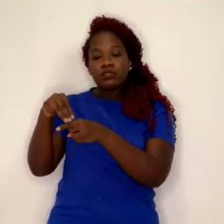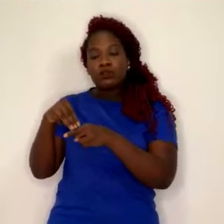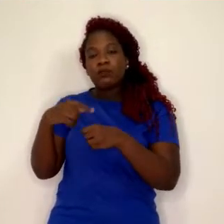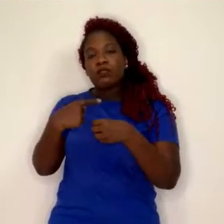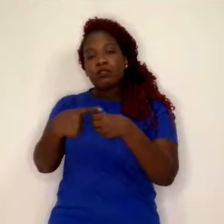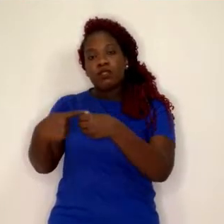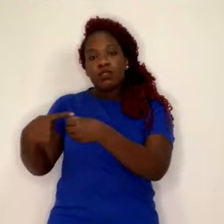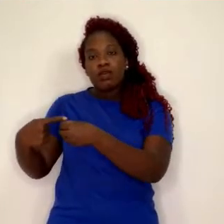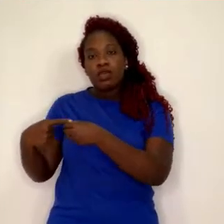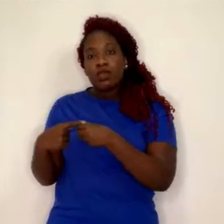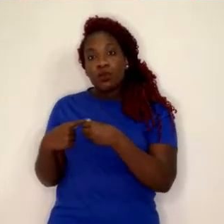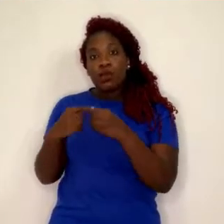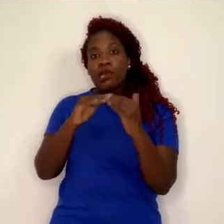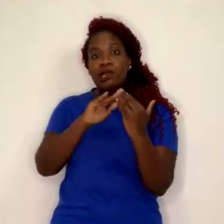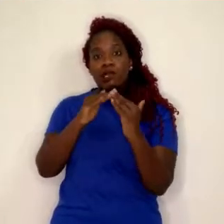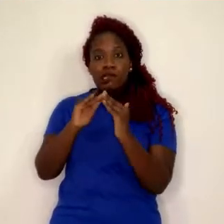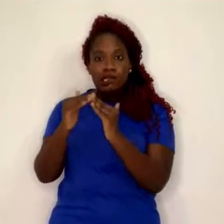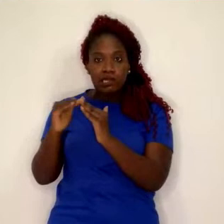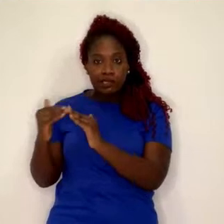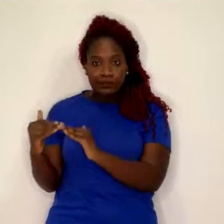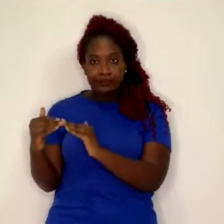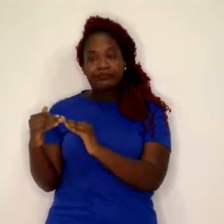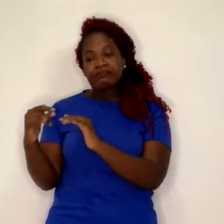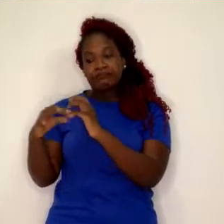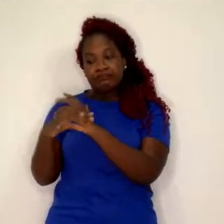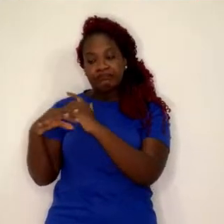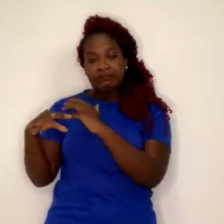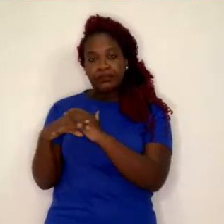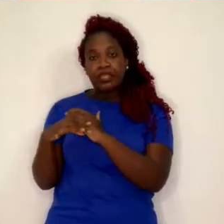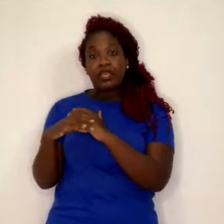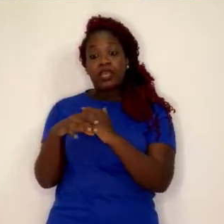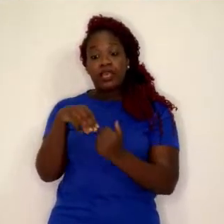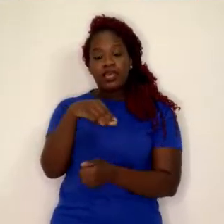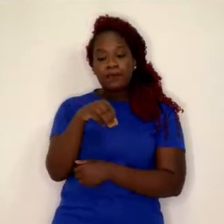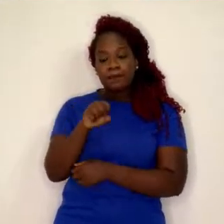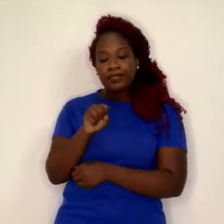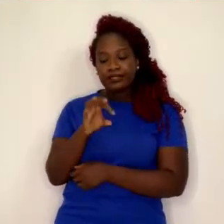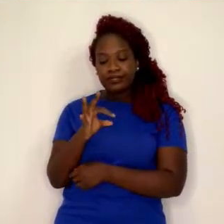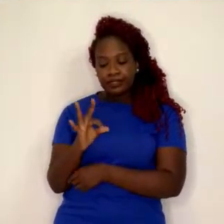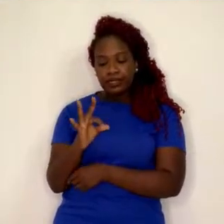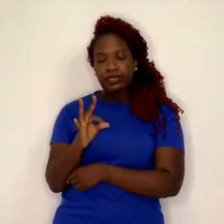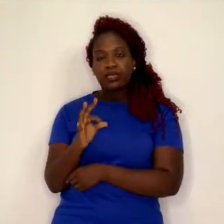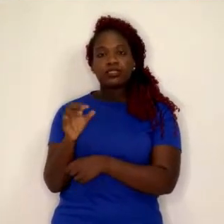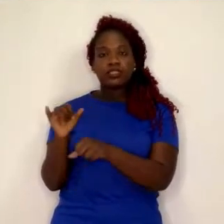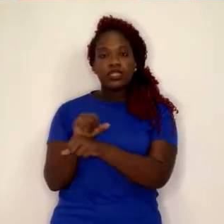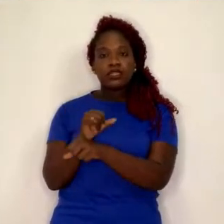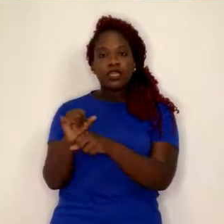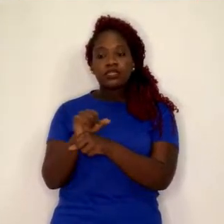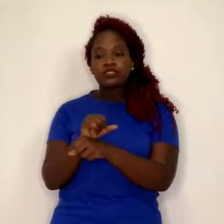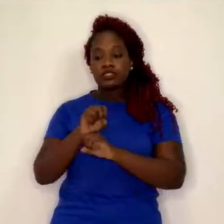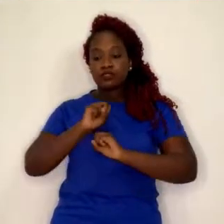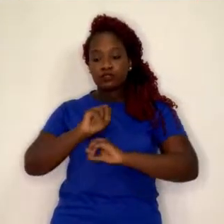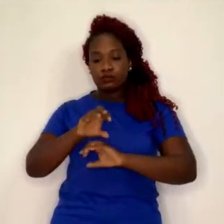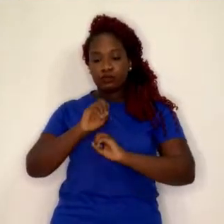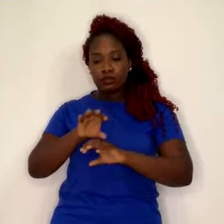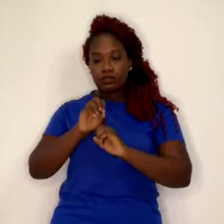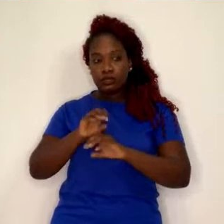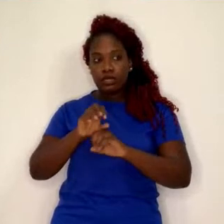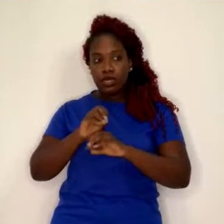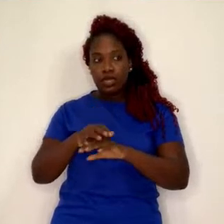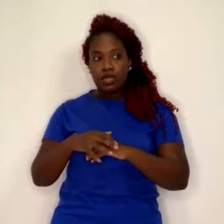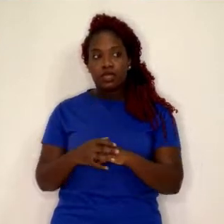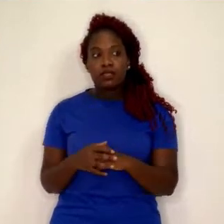partnerships with municipalities in the interior of this country. The MSC, therefore, constitutes a way